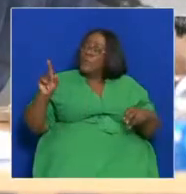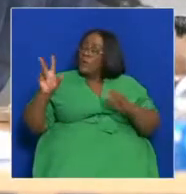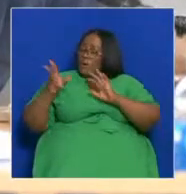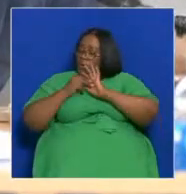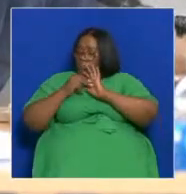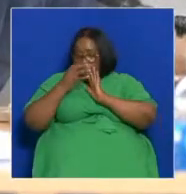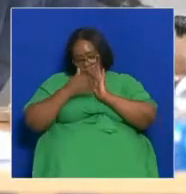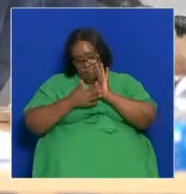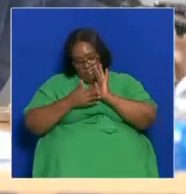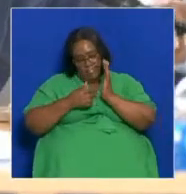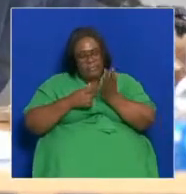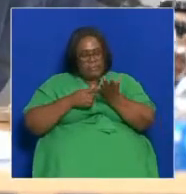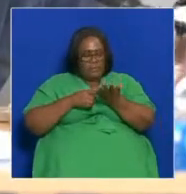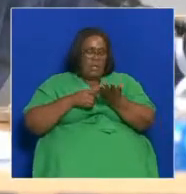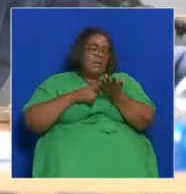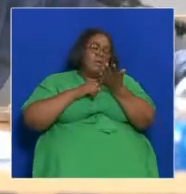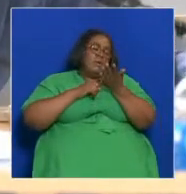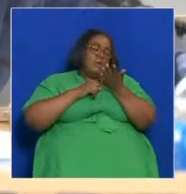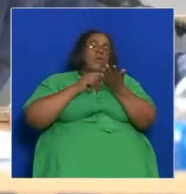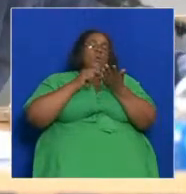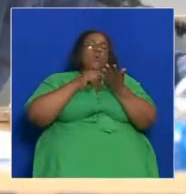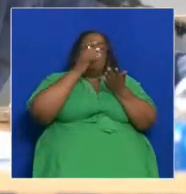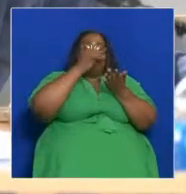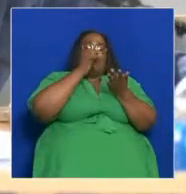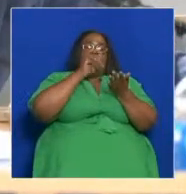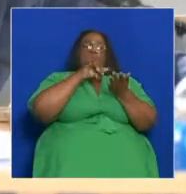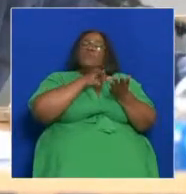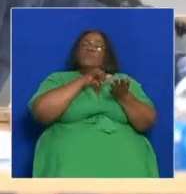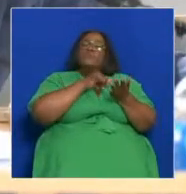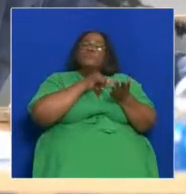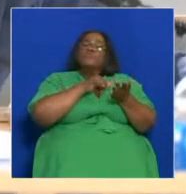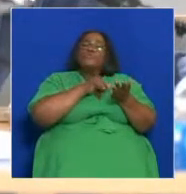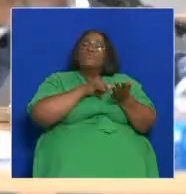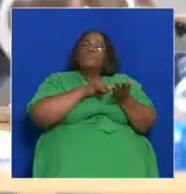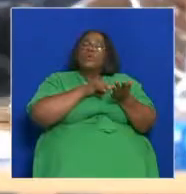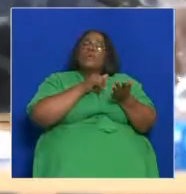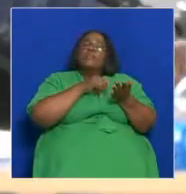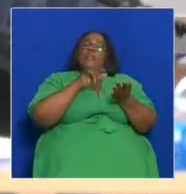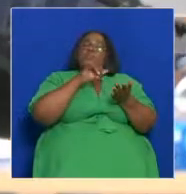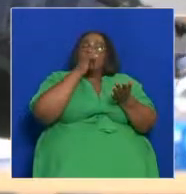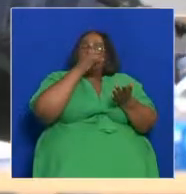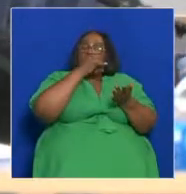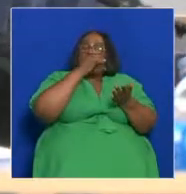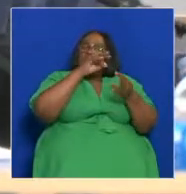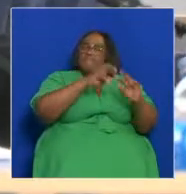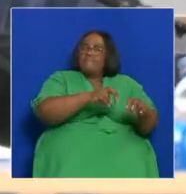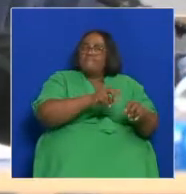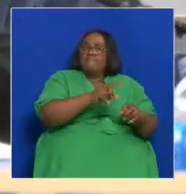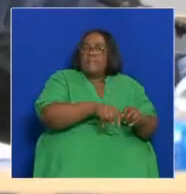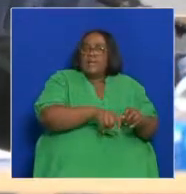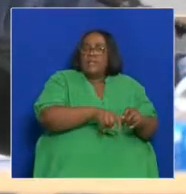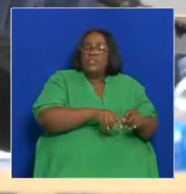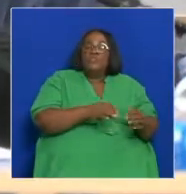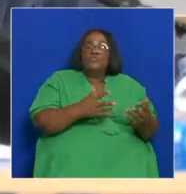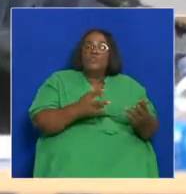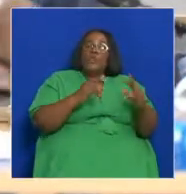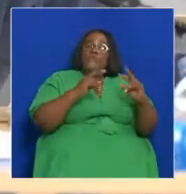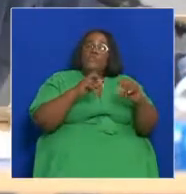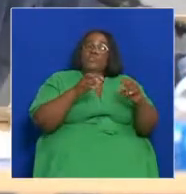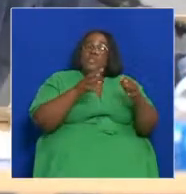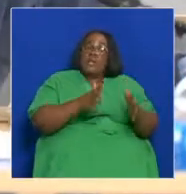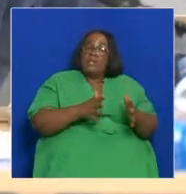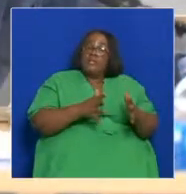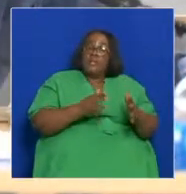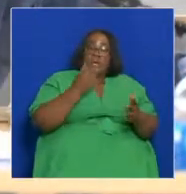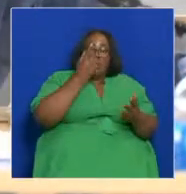reported and what offense must be investigated, so that what the investigator looks at and what